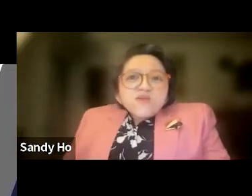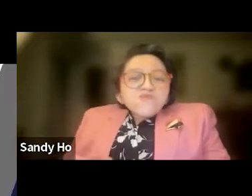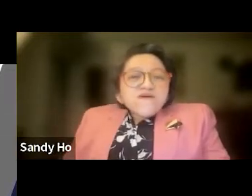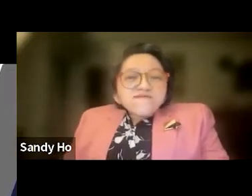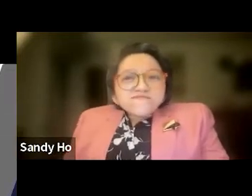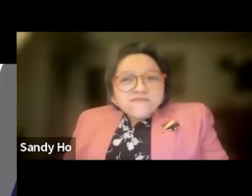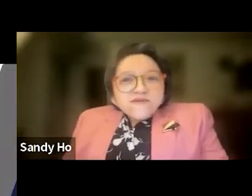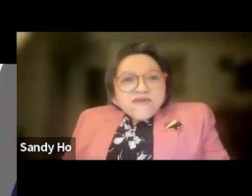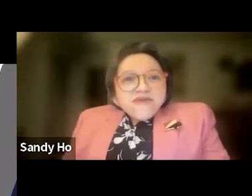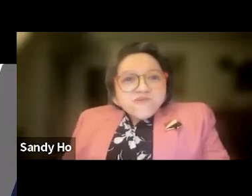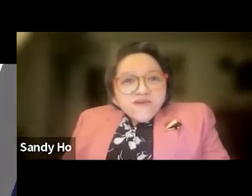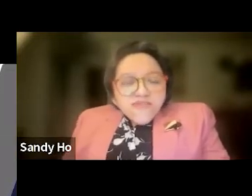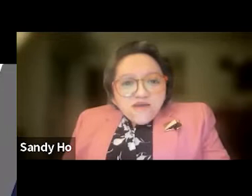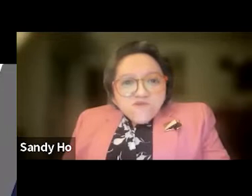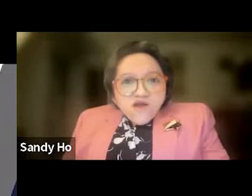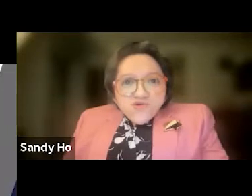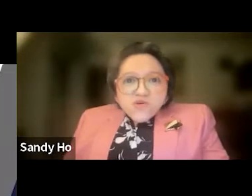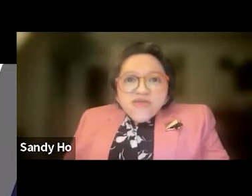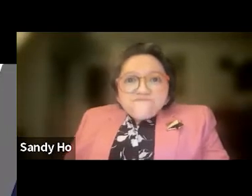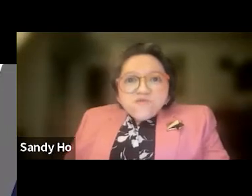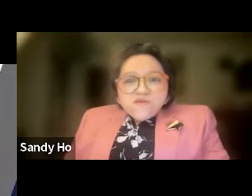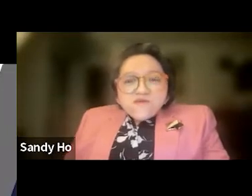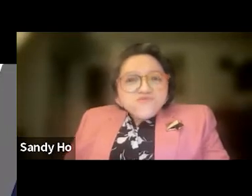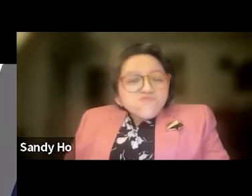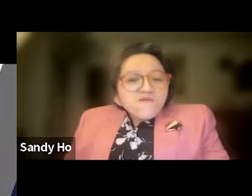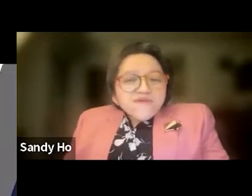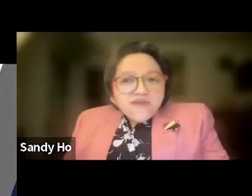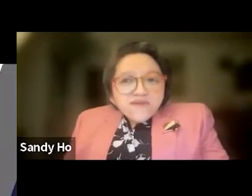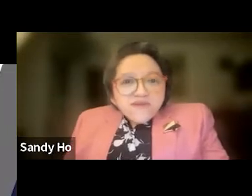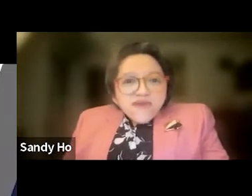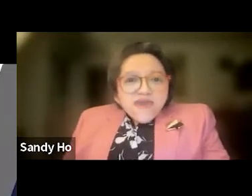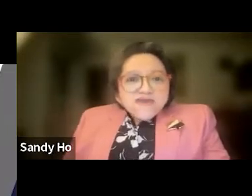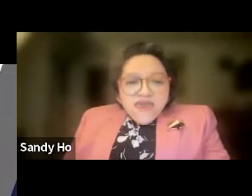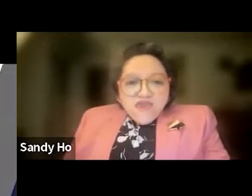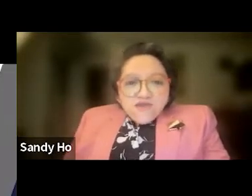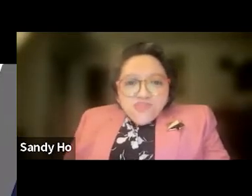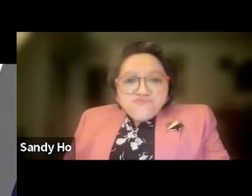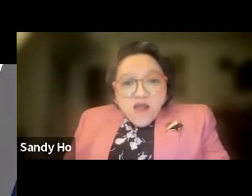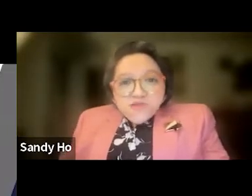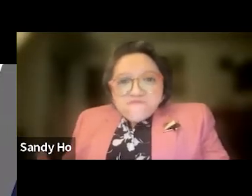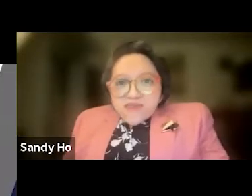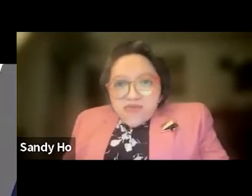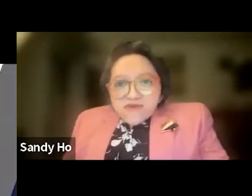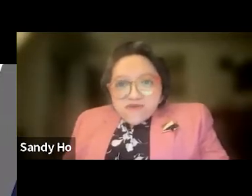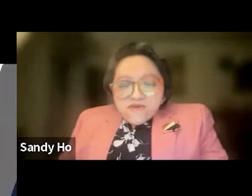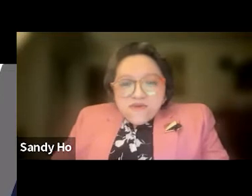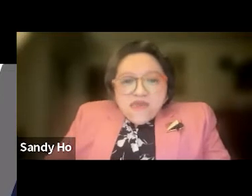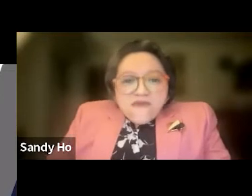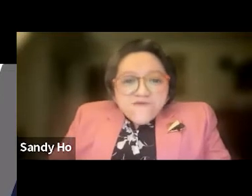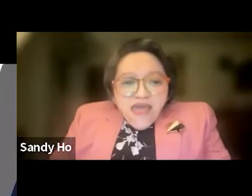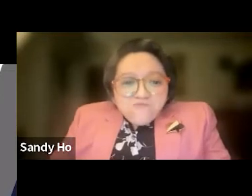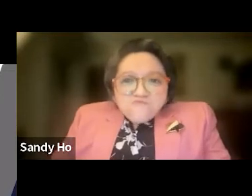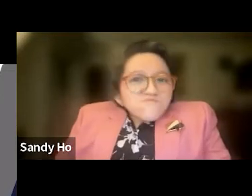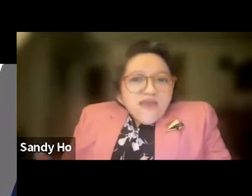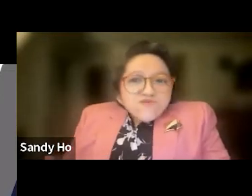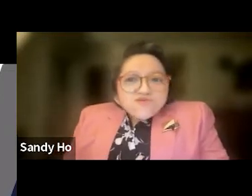are philanthropists in the ways that we also look after one another's well-being and care throughout this pandemic. And